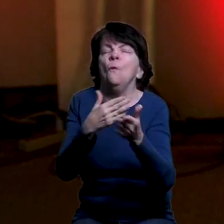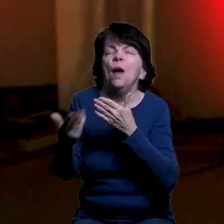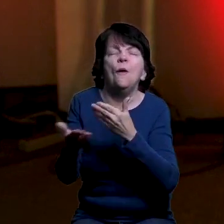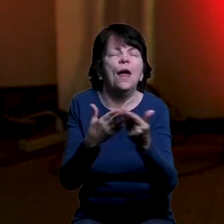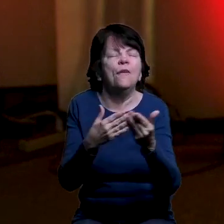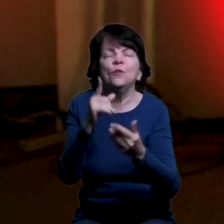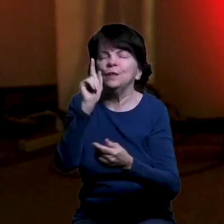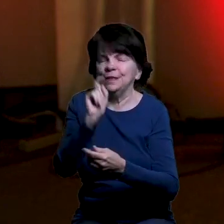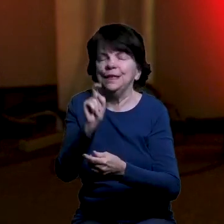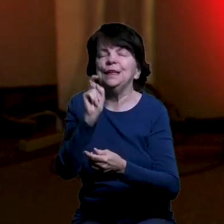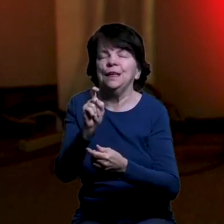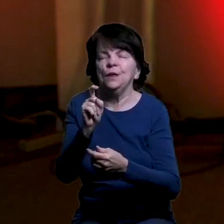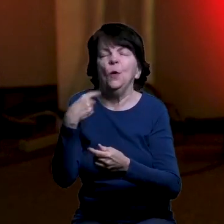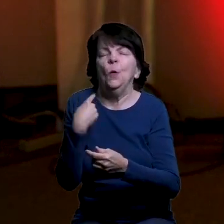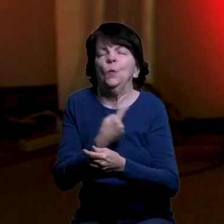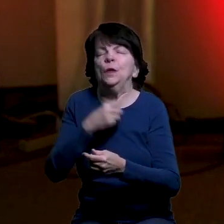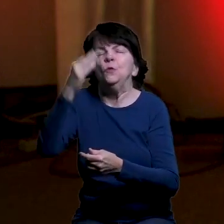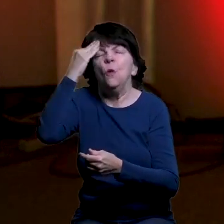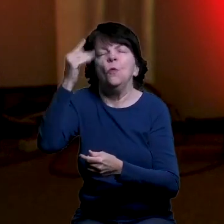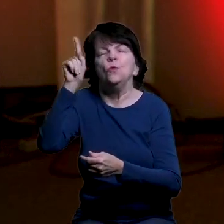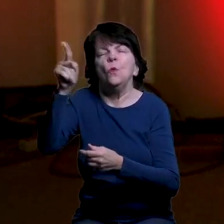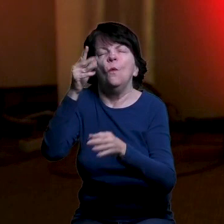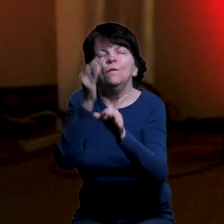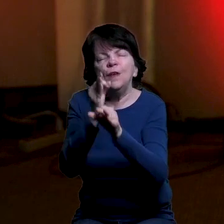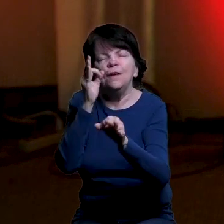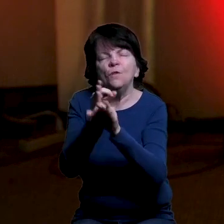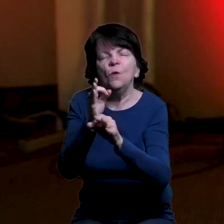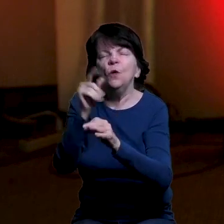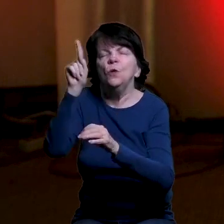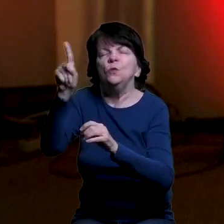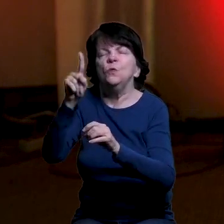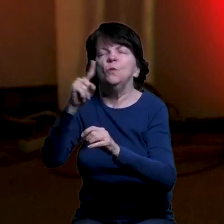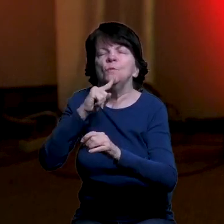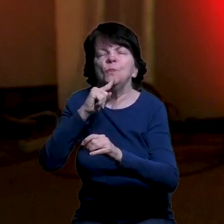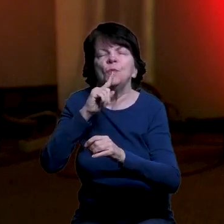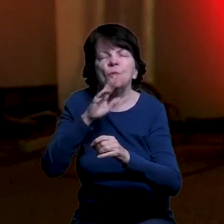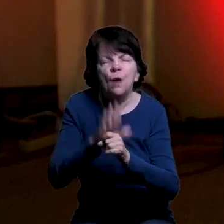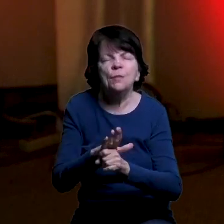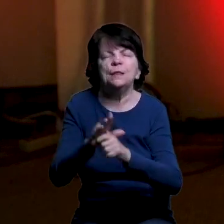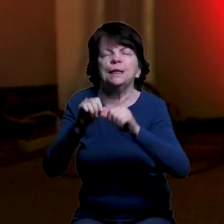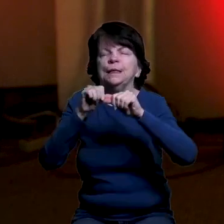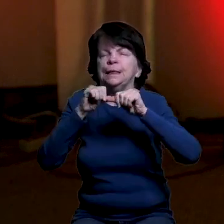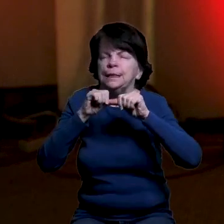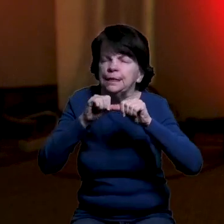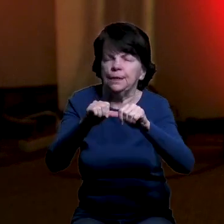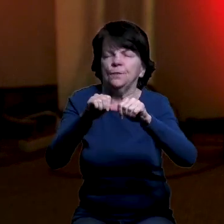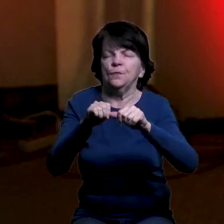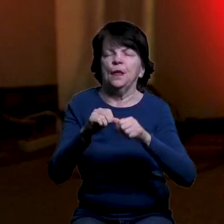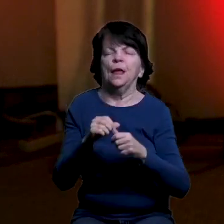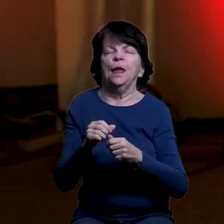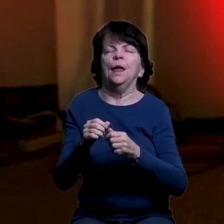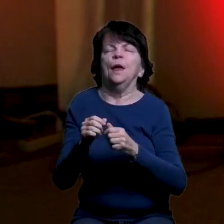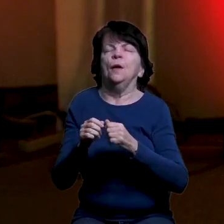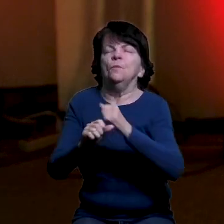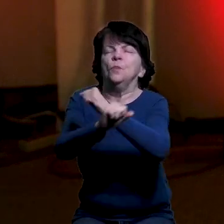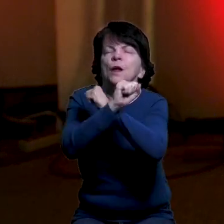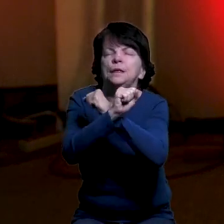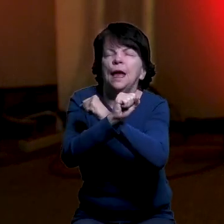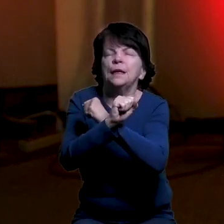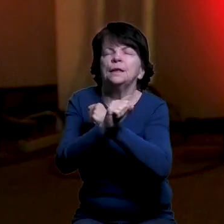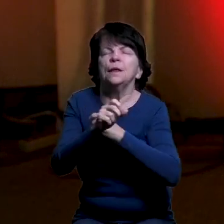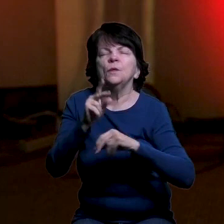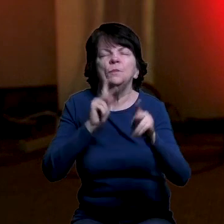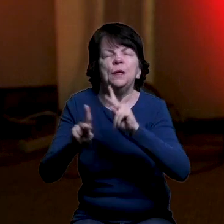us, God, knowing that you are faithful to keep your promises, God. Protect our church families, those that are shut in as well,